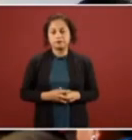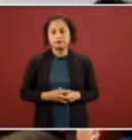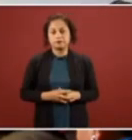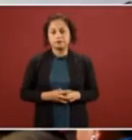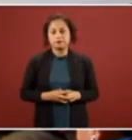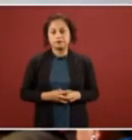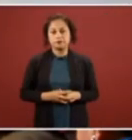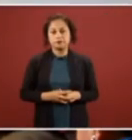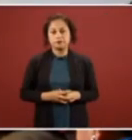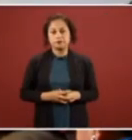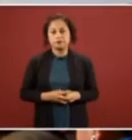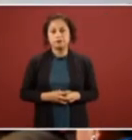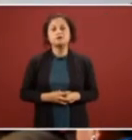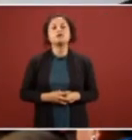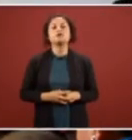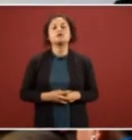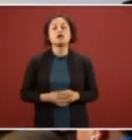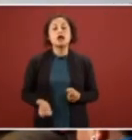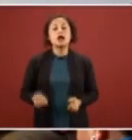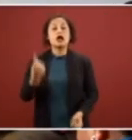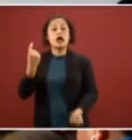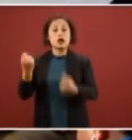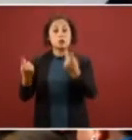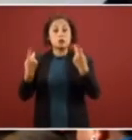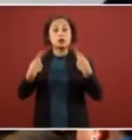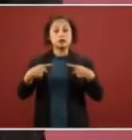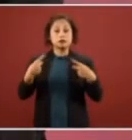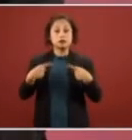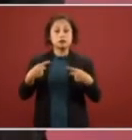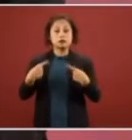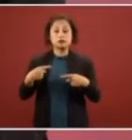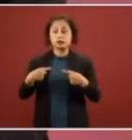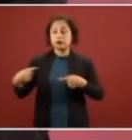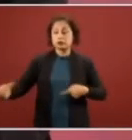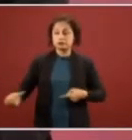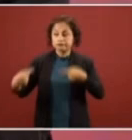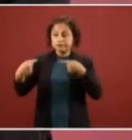dan gusto algunos adversarios diciendo de que